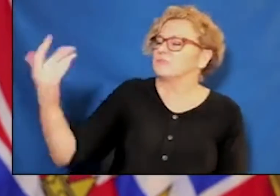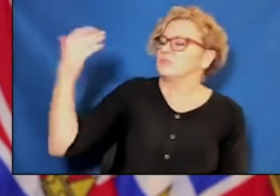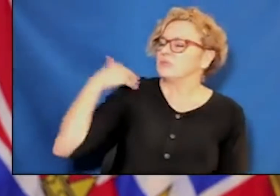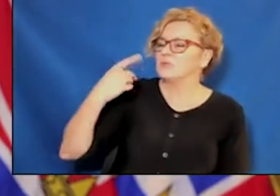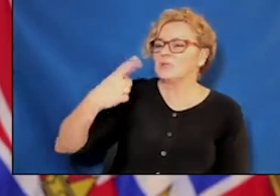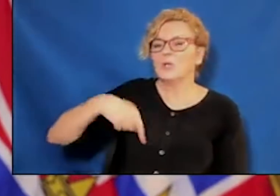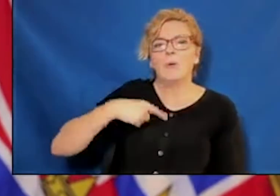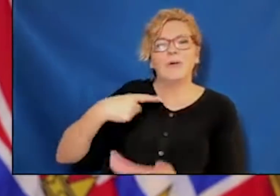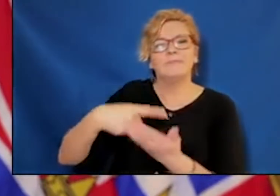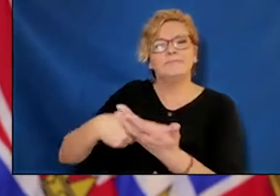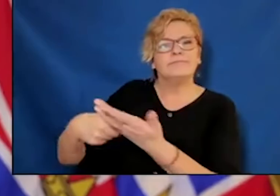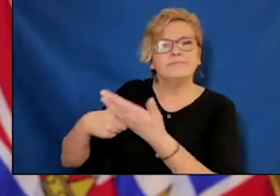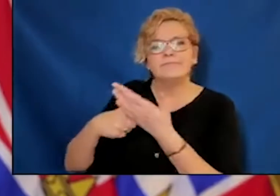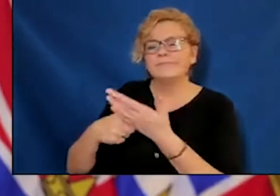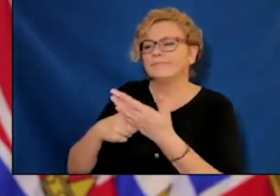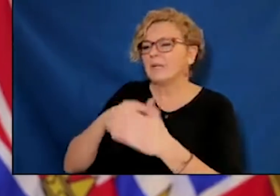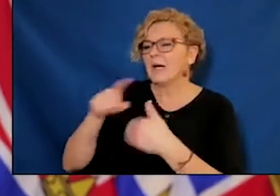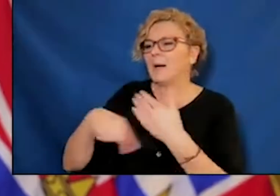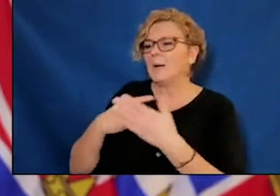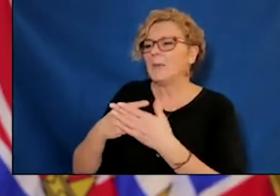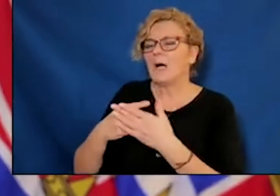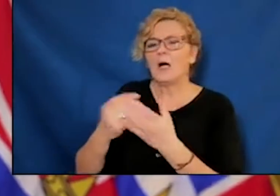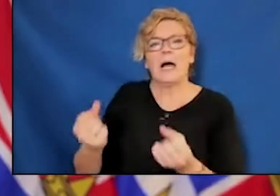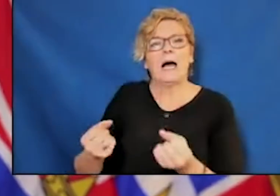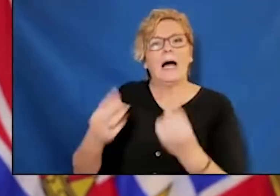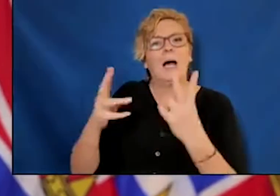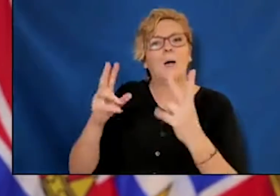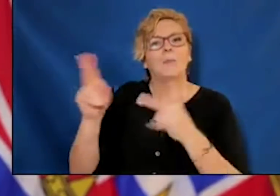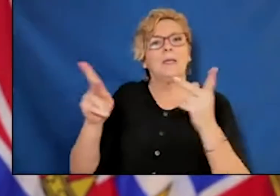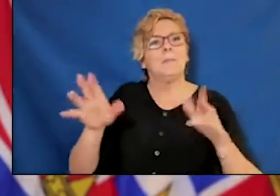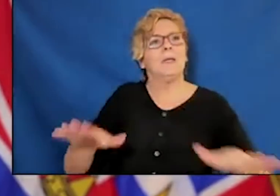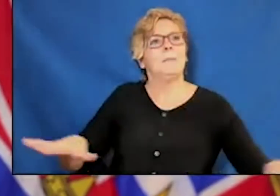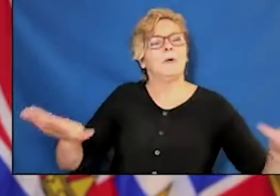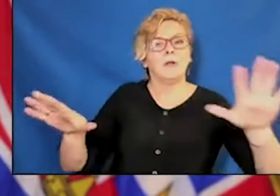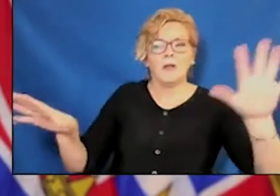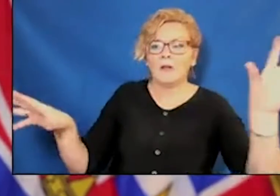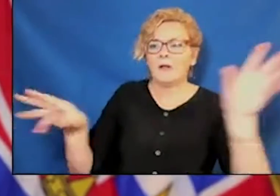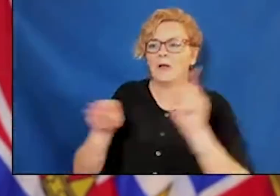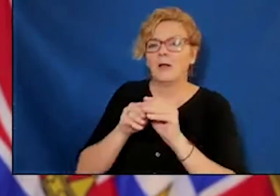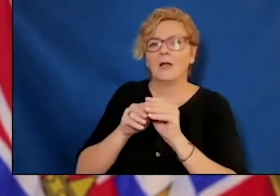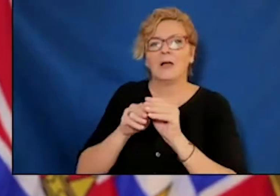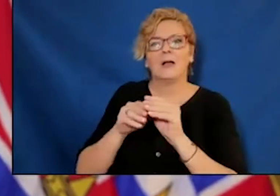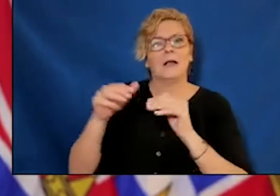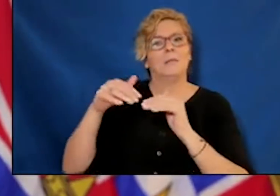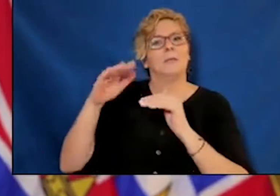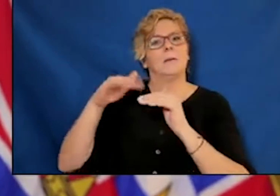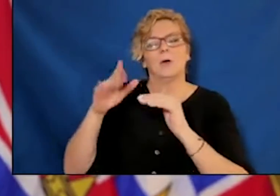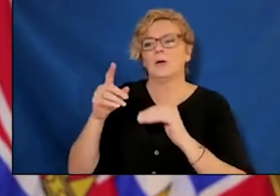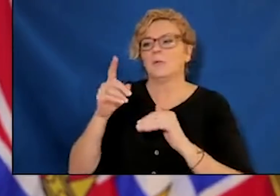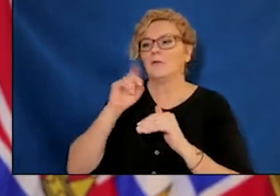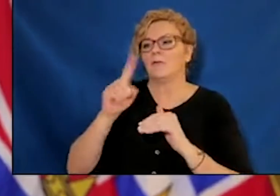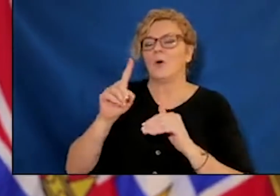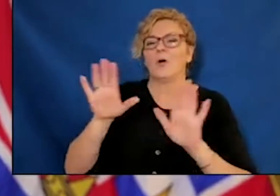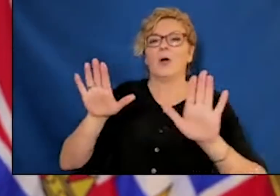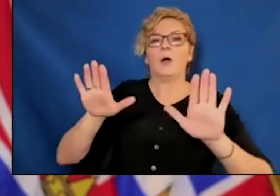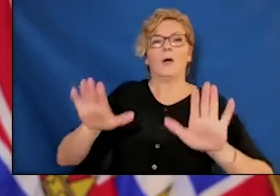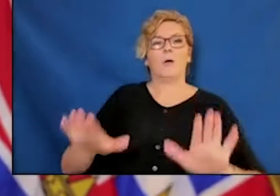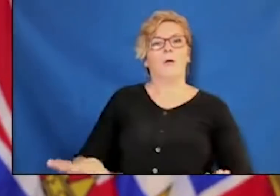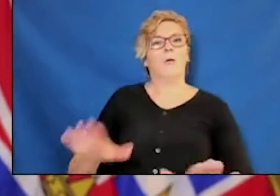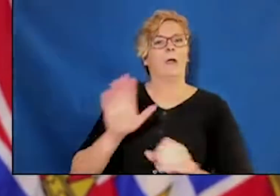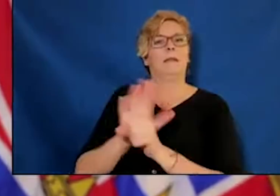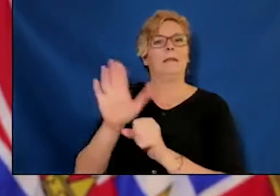heard the number 60% to 70% might be enough. Lately, I'm seeing estimates that it could